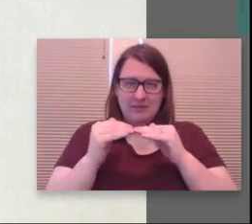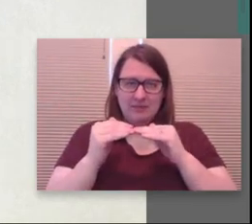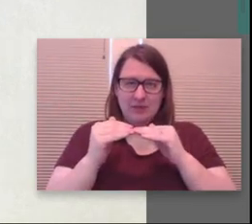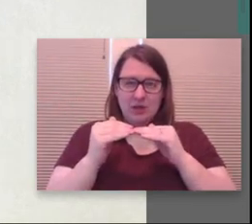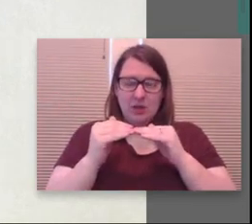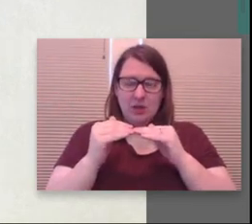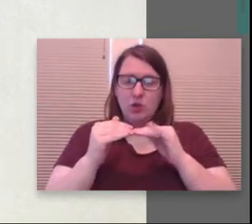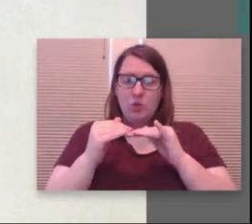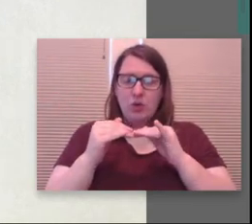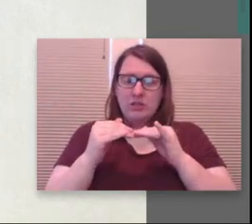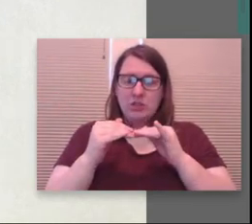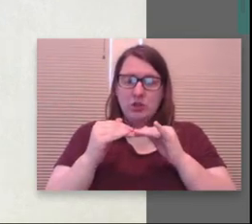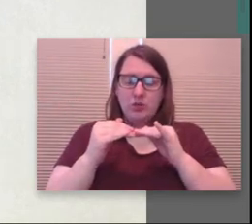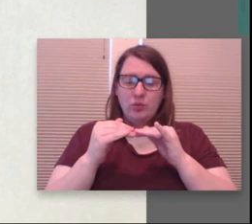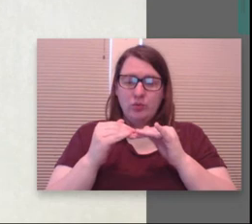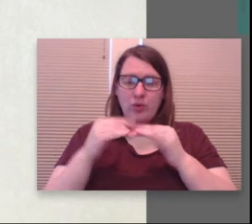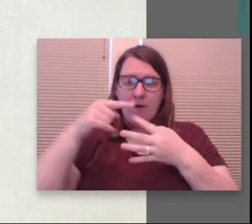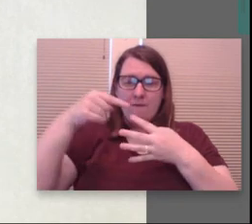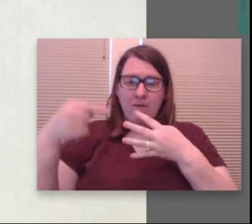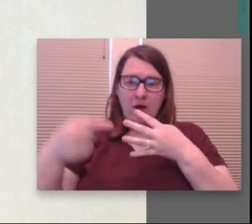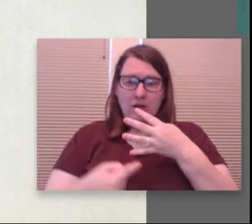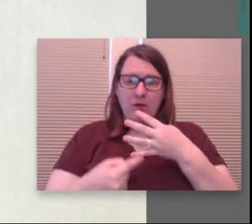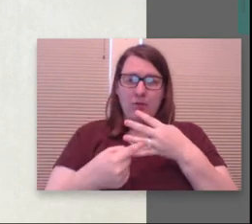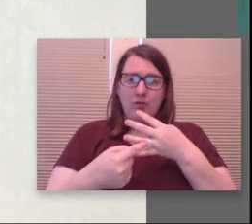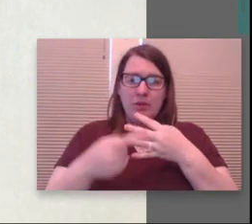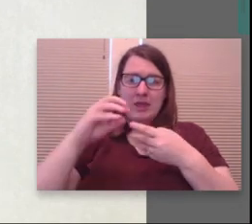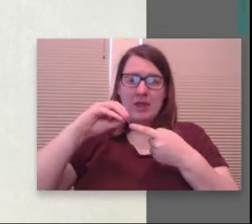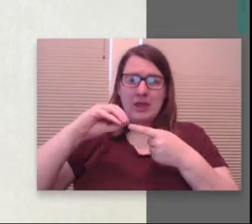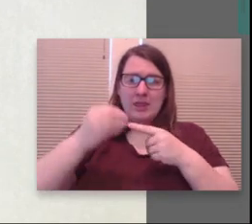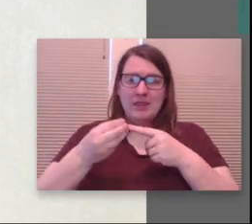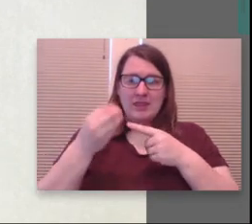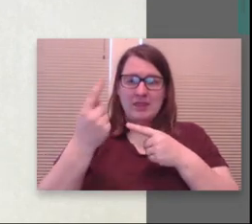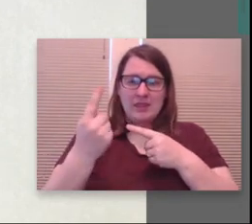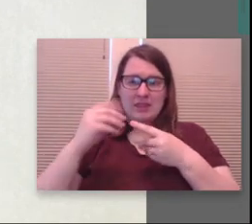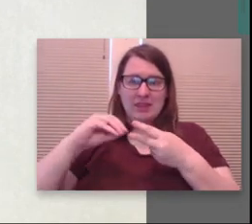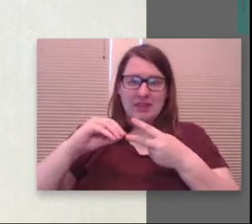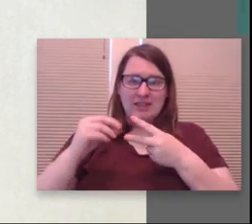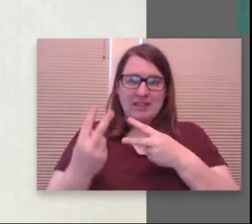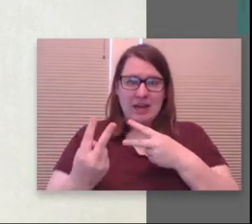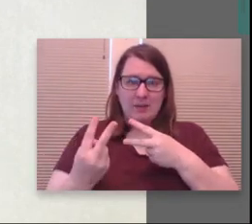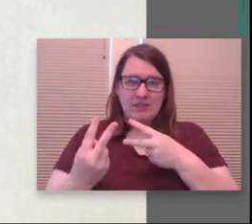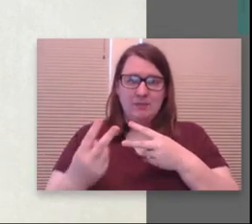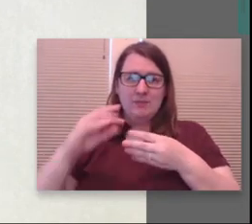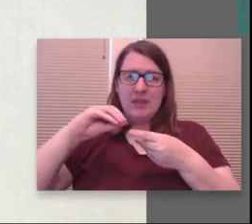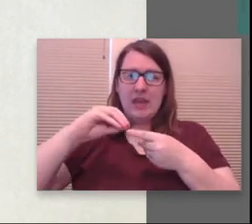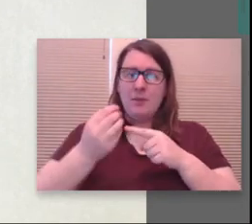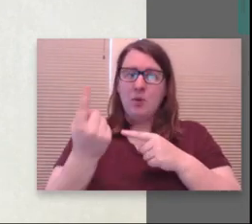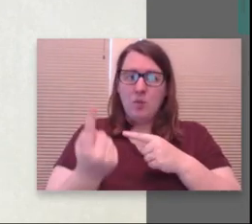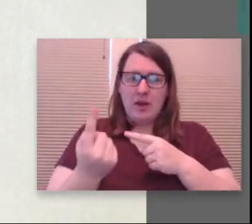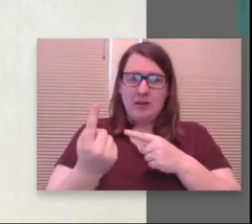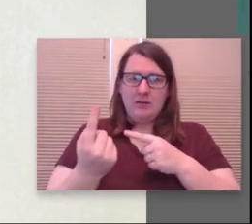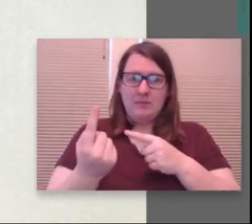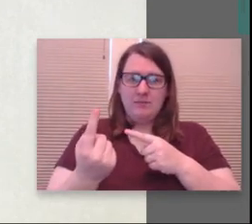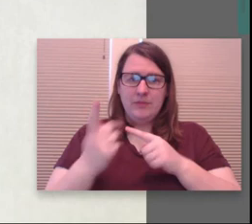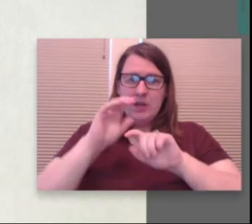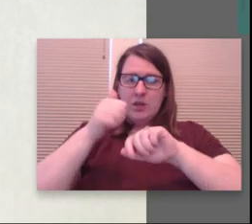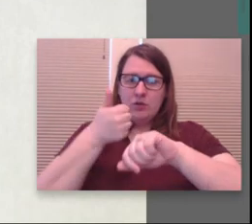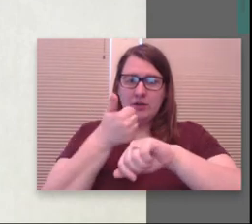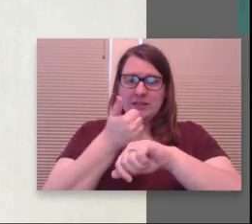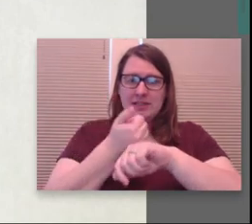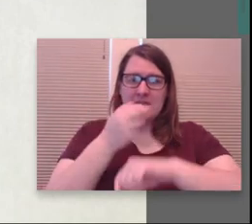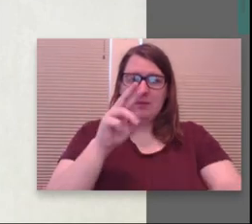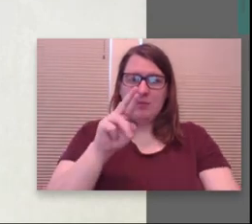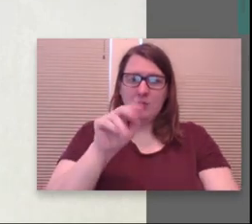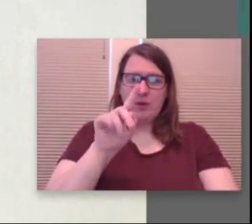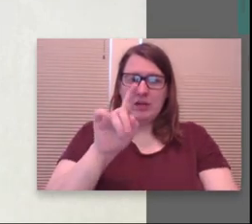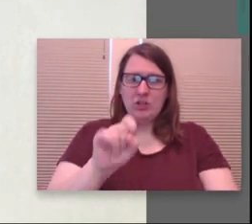equivalency, you want to follow these steps. Okay, number 1, you're